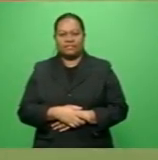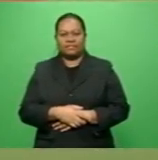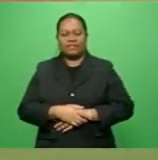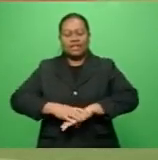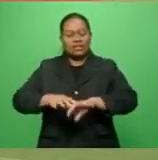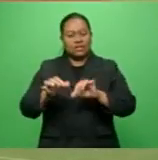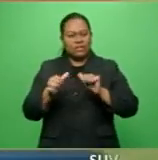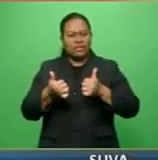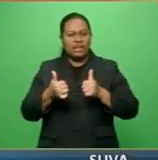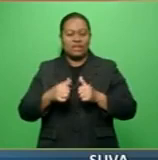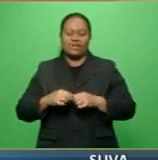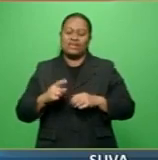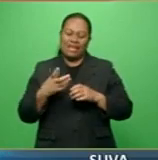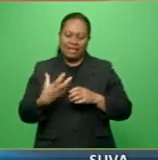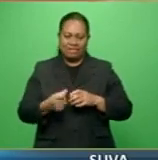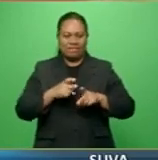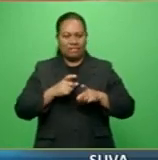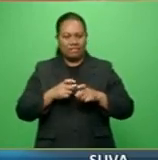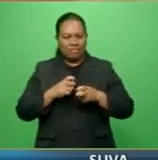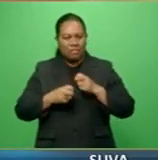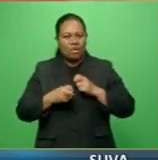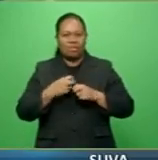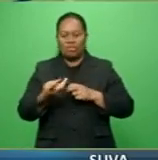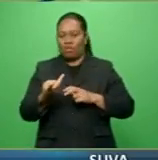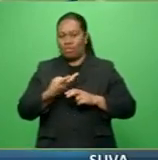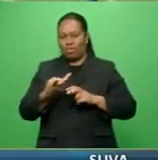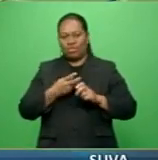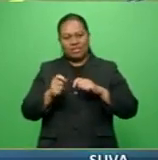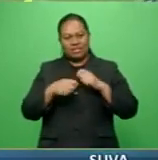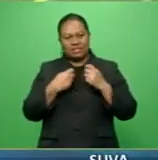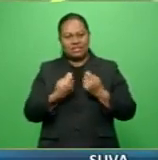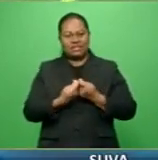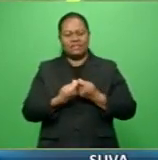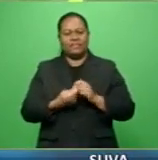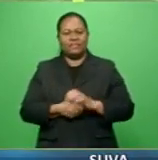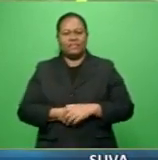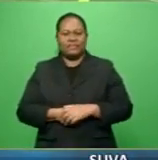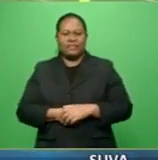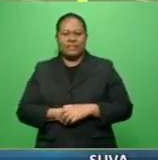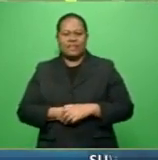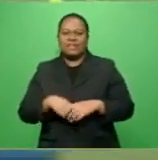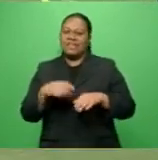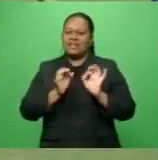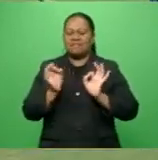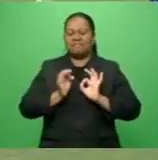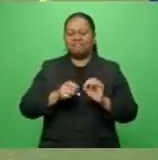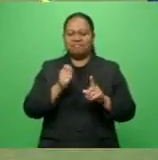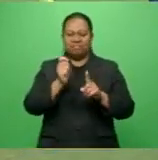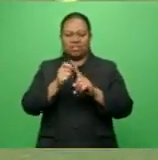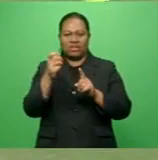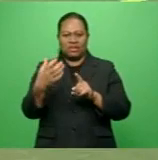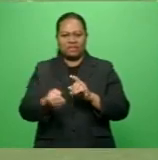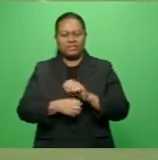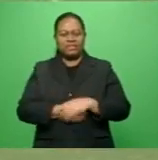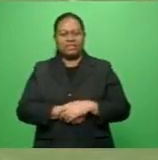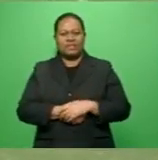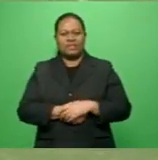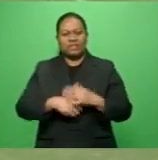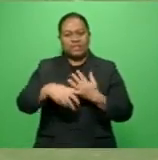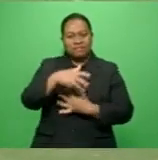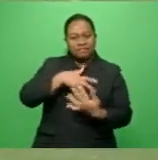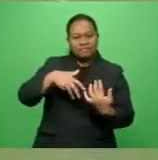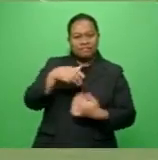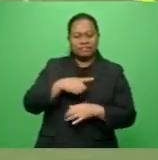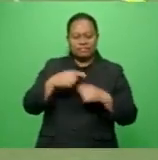Finishing was something that both teams lacked in the first half after failing to register any points. The combination of Patrick Taronga